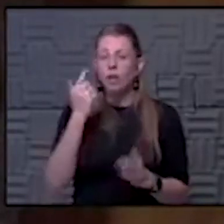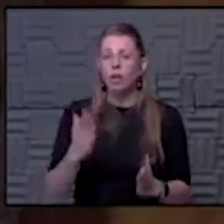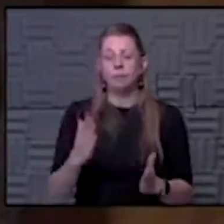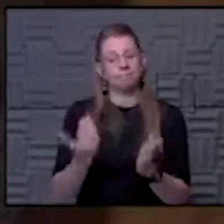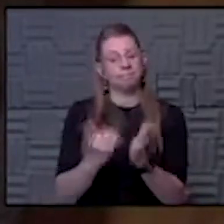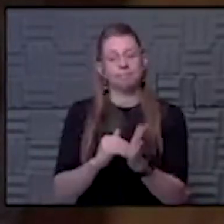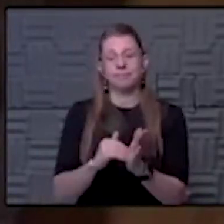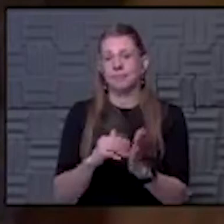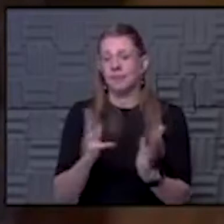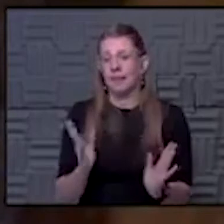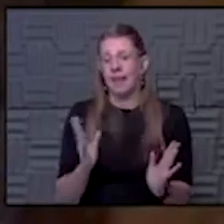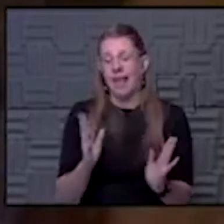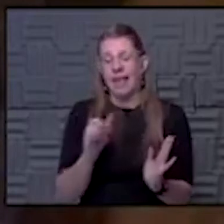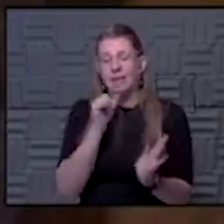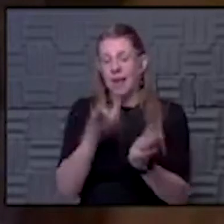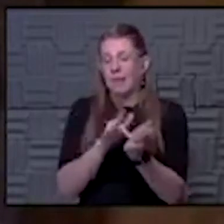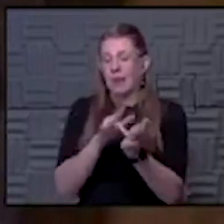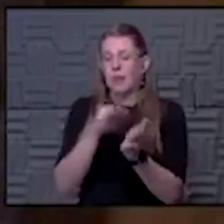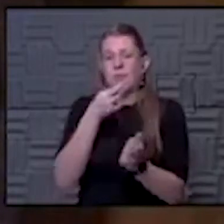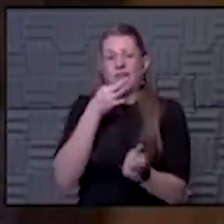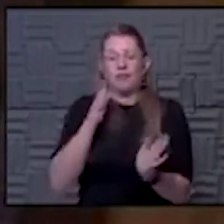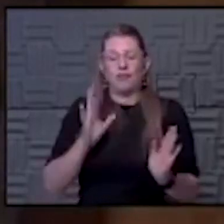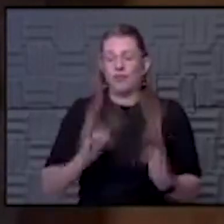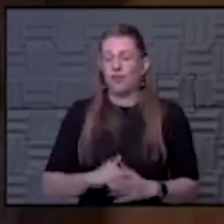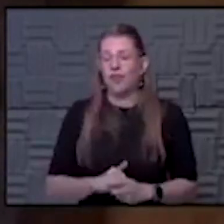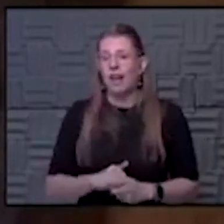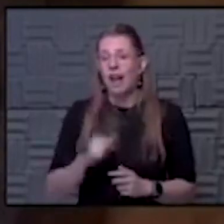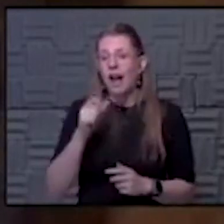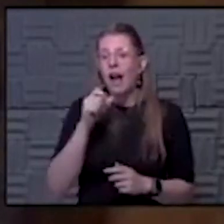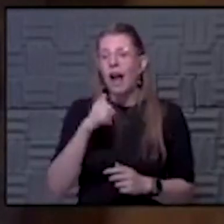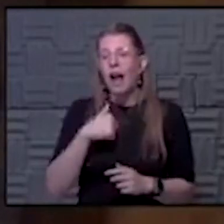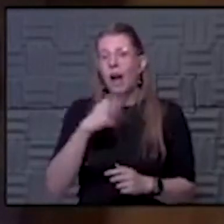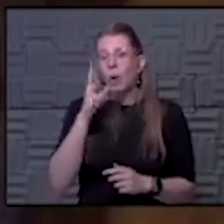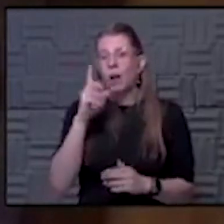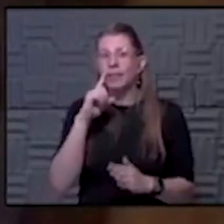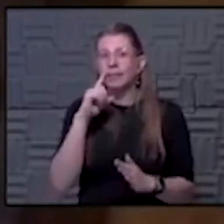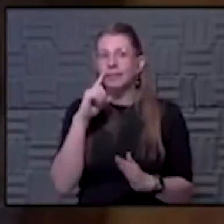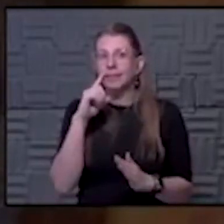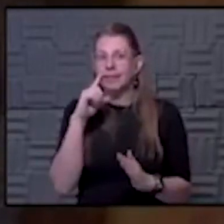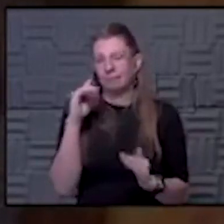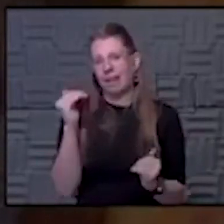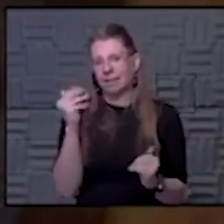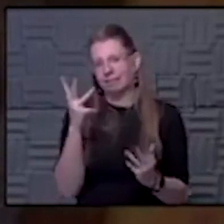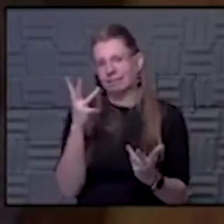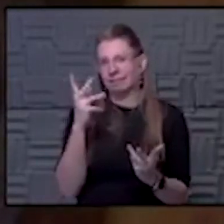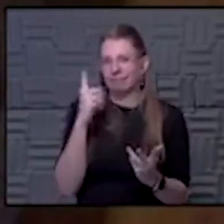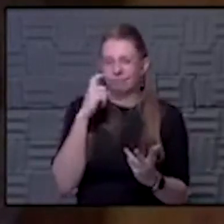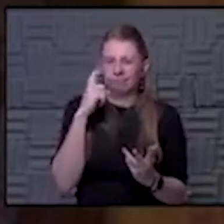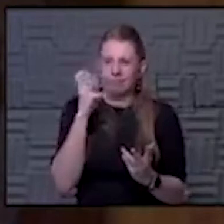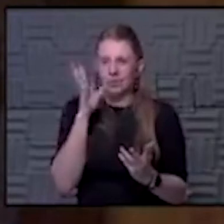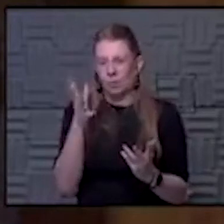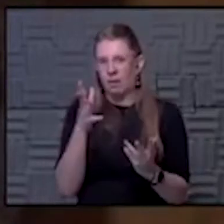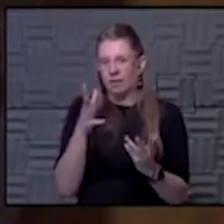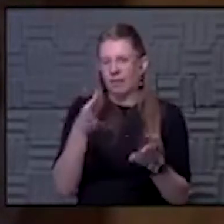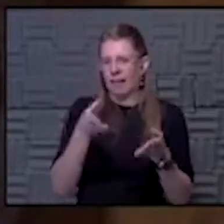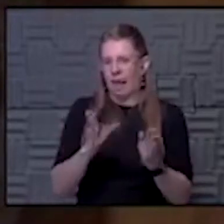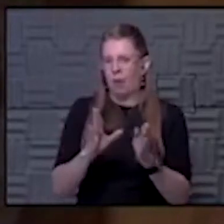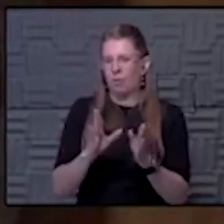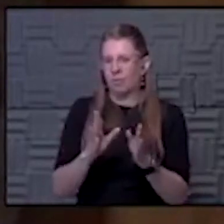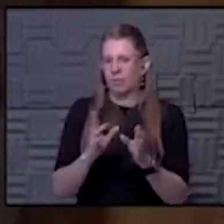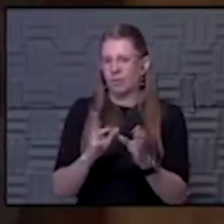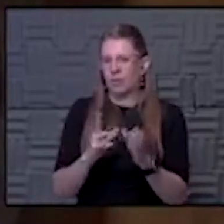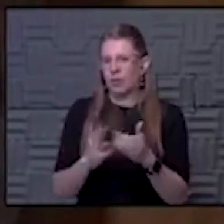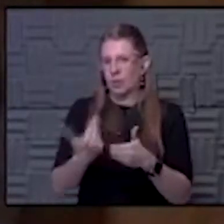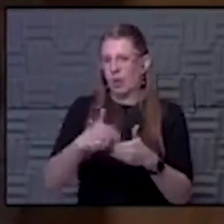Again, I am not the medical professional. I would imagine that, yes, we would let them get into the queue when they're